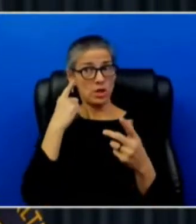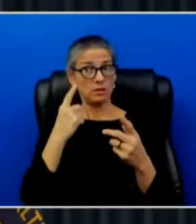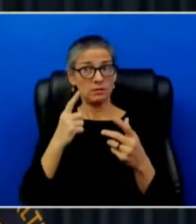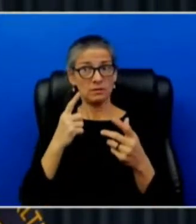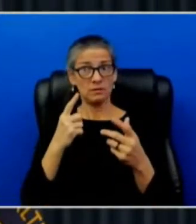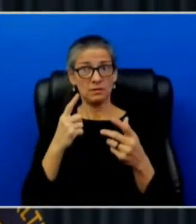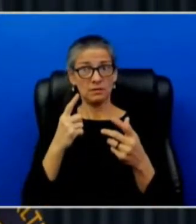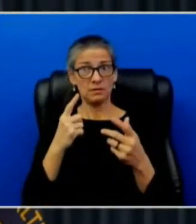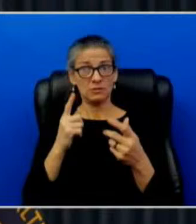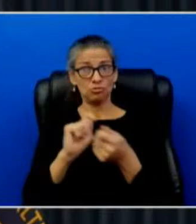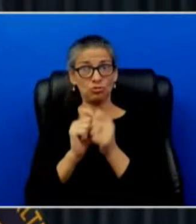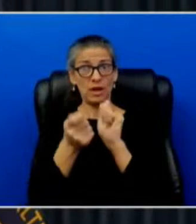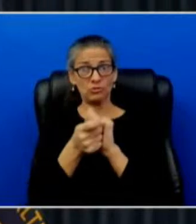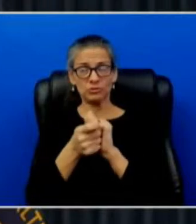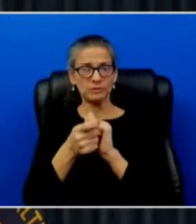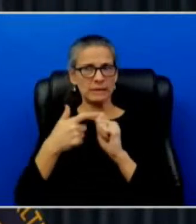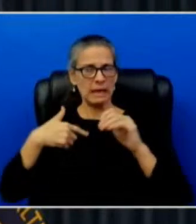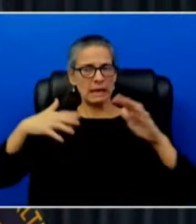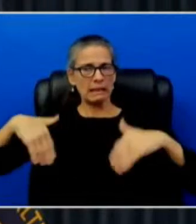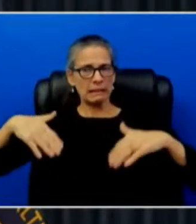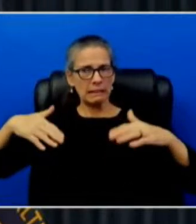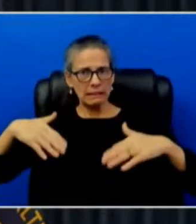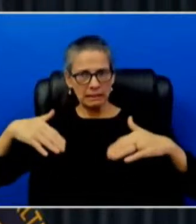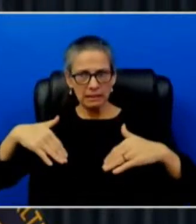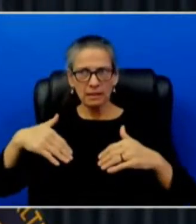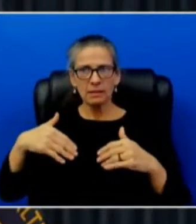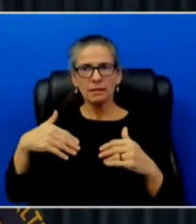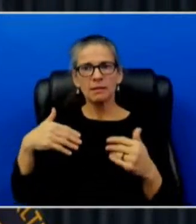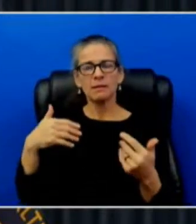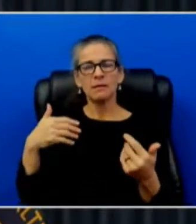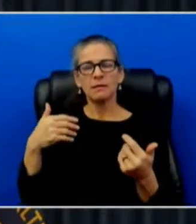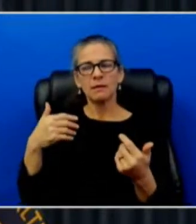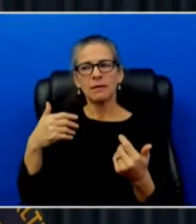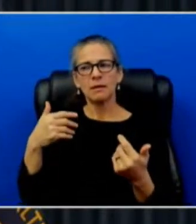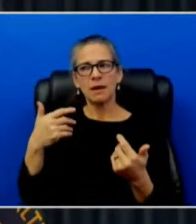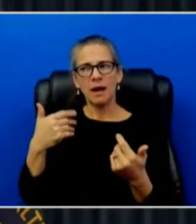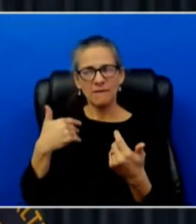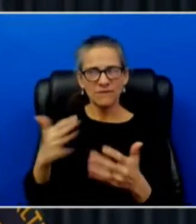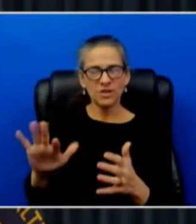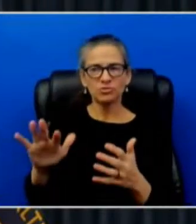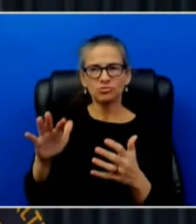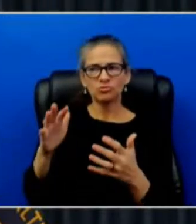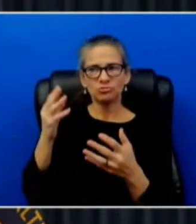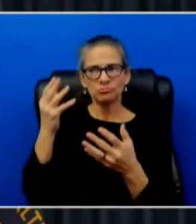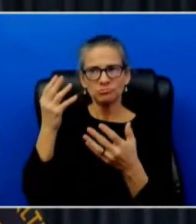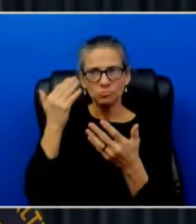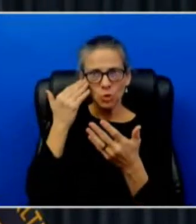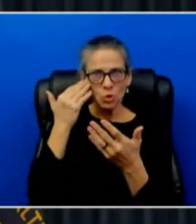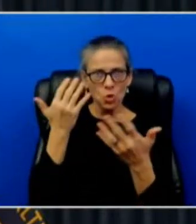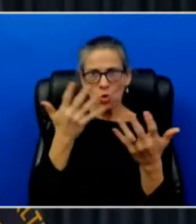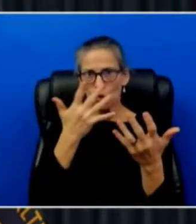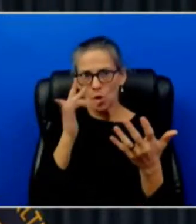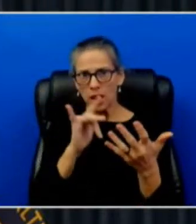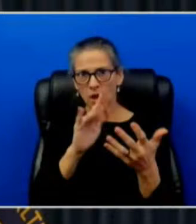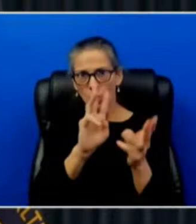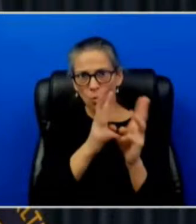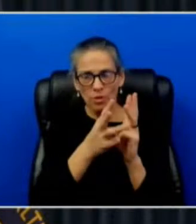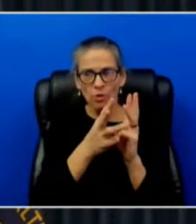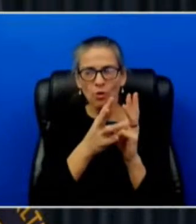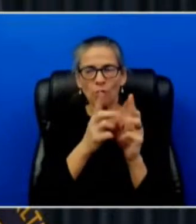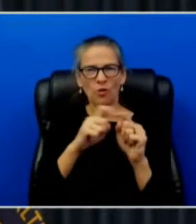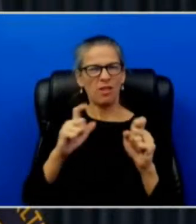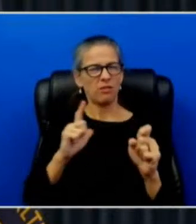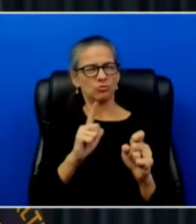both the Senate President and the Speaker about what this weather event was going to be like, and I know that